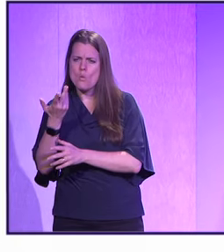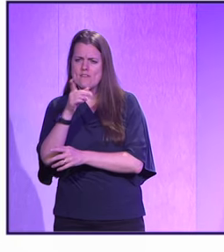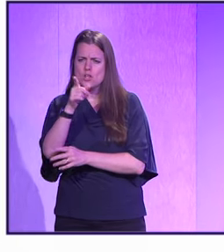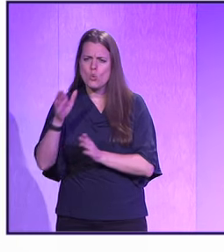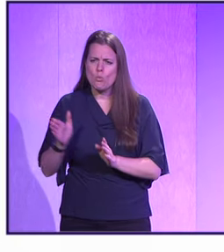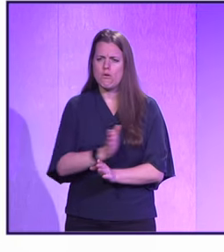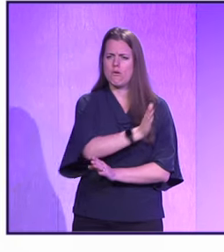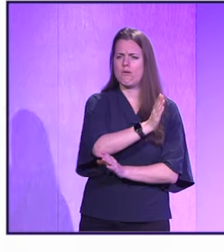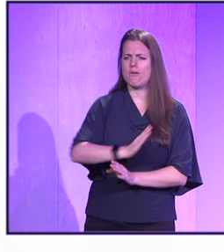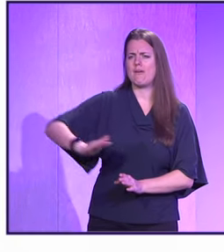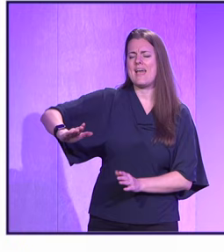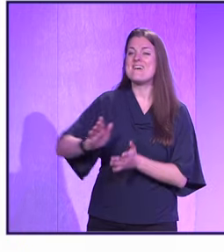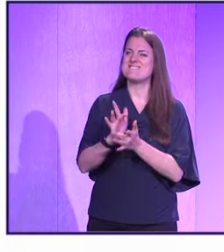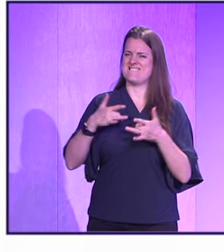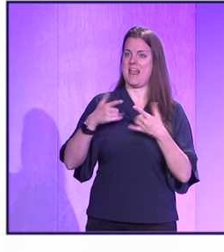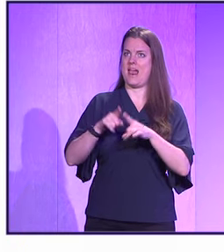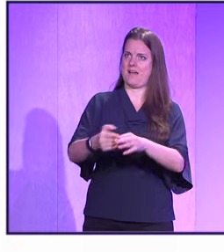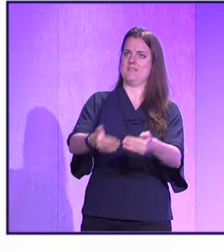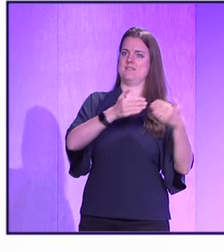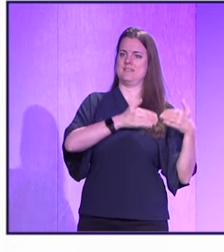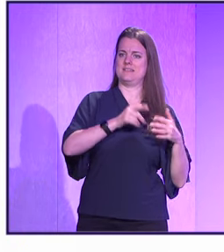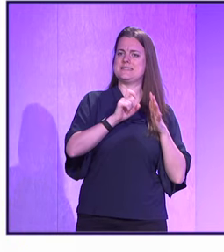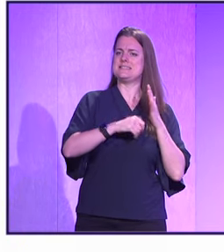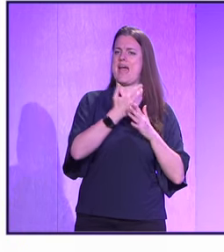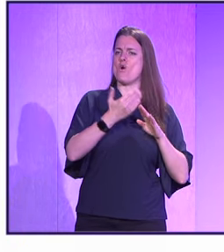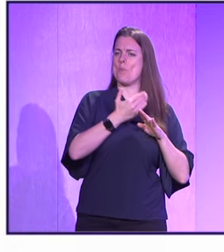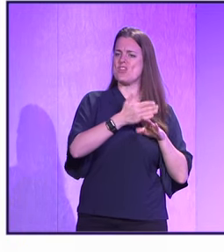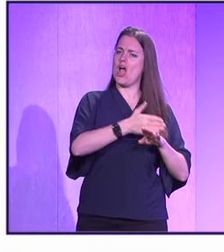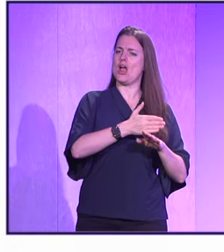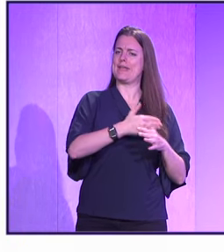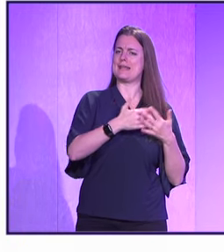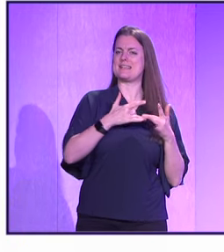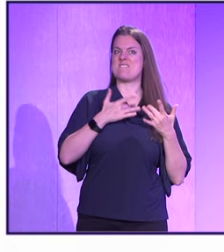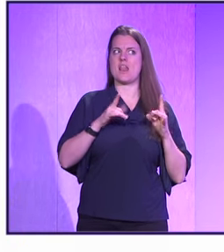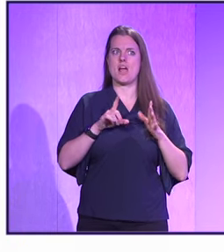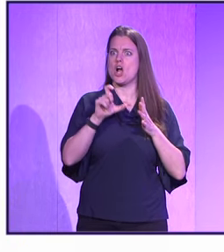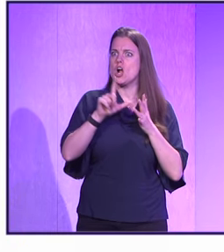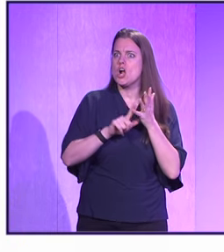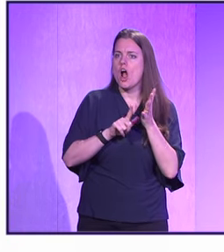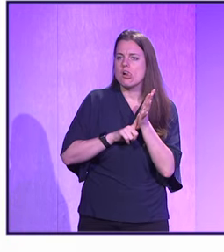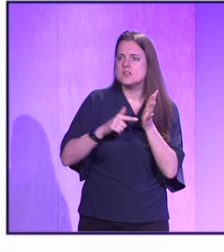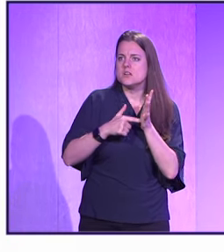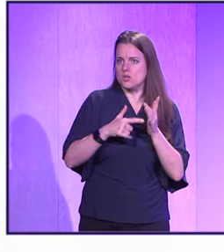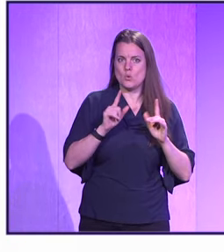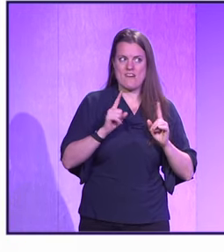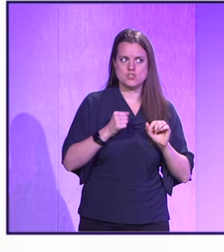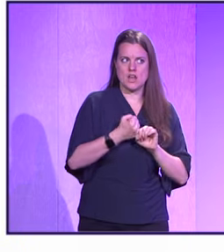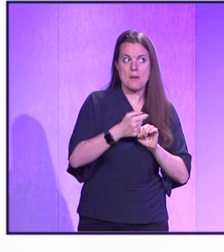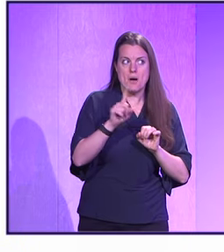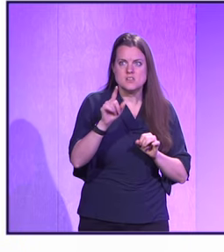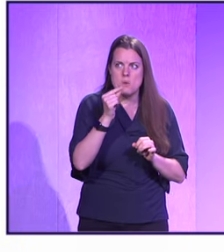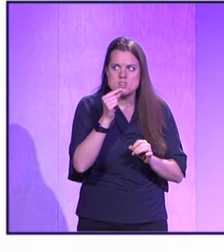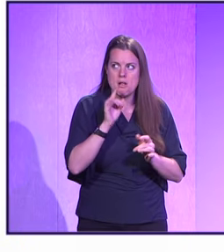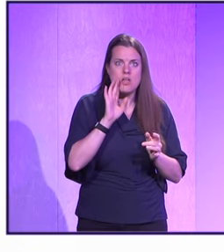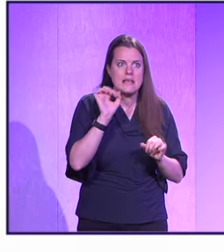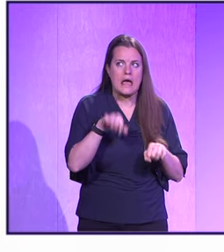too new, it's not ready for production. And it feels very much like those early days of DevOps where it felt like a little bit of a cult, where it felt like you hadn't really